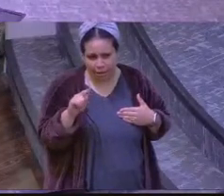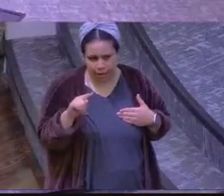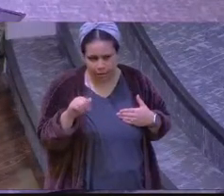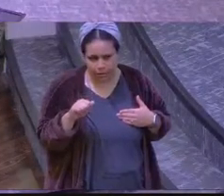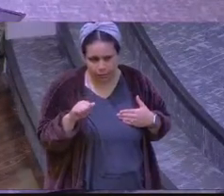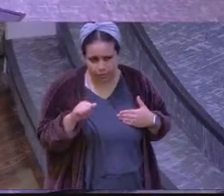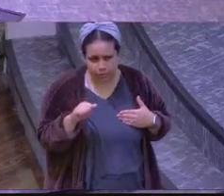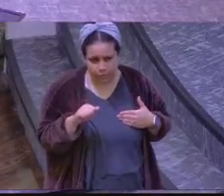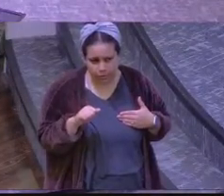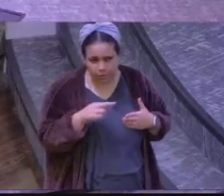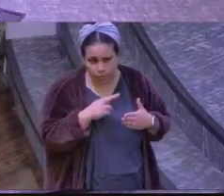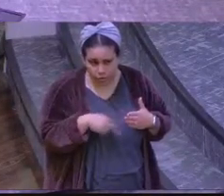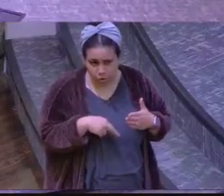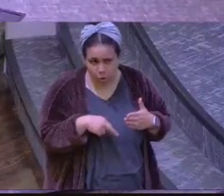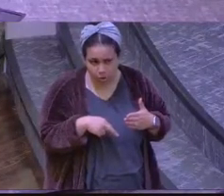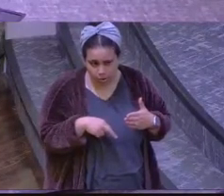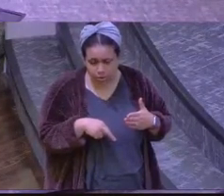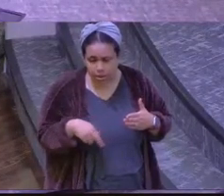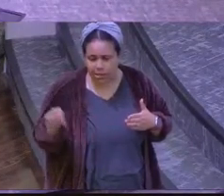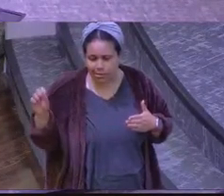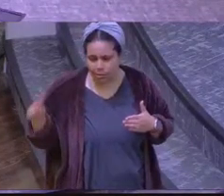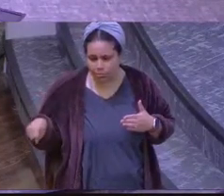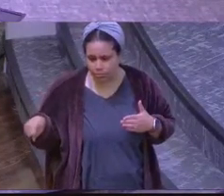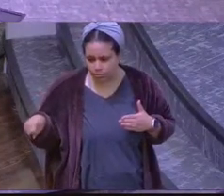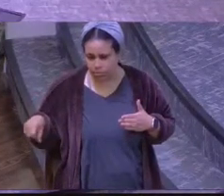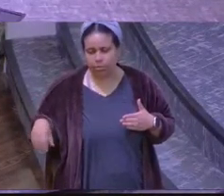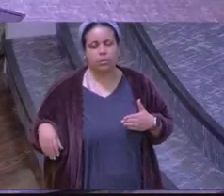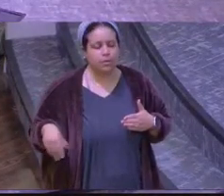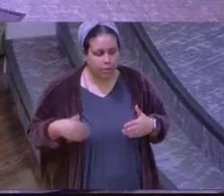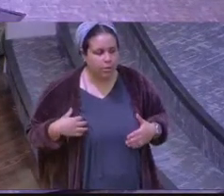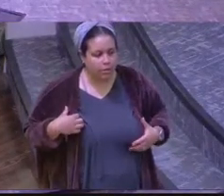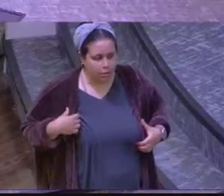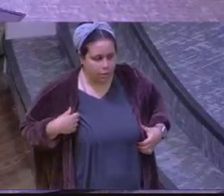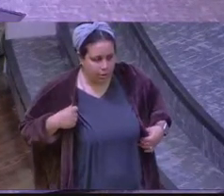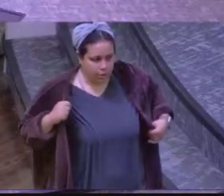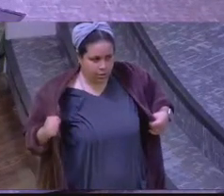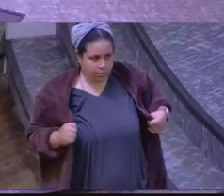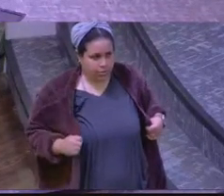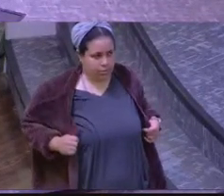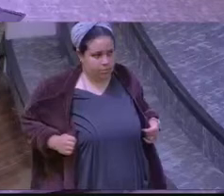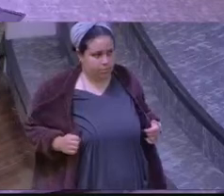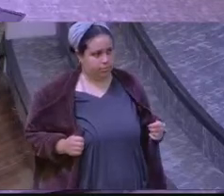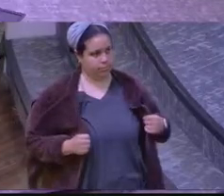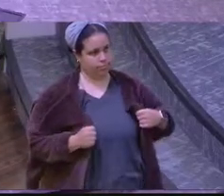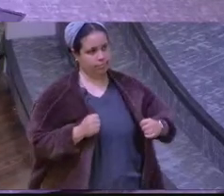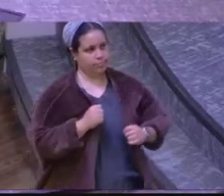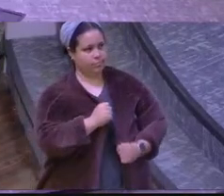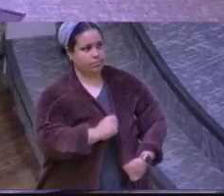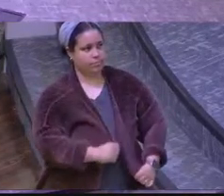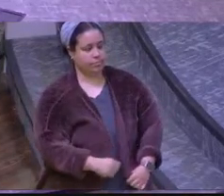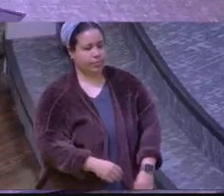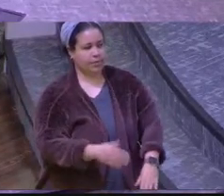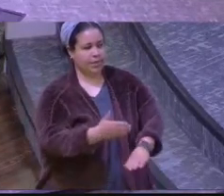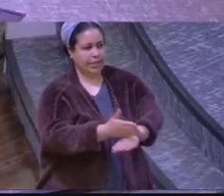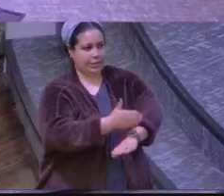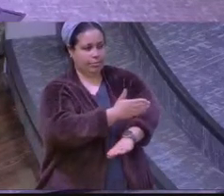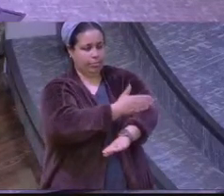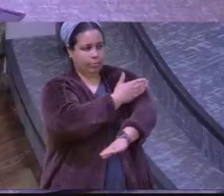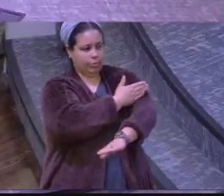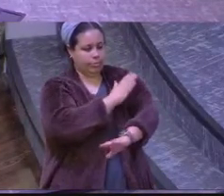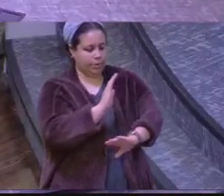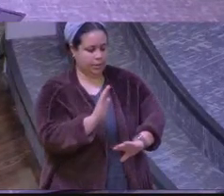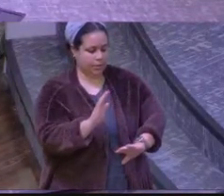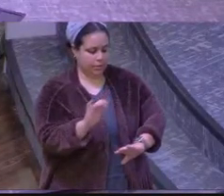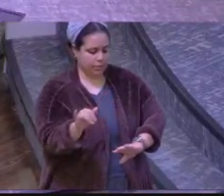move. Yes. Year over year, that would be fantastic. We will be asking that they complete an improvement plan just like our other schools